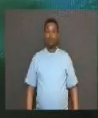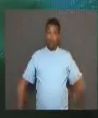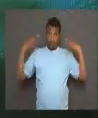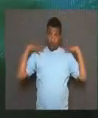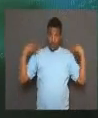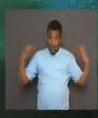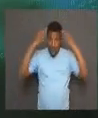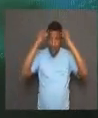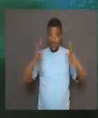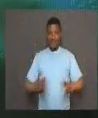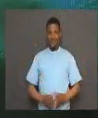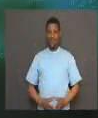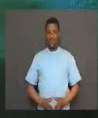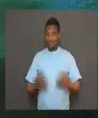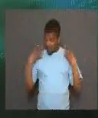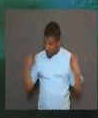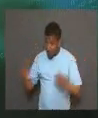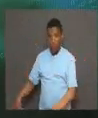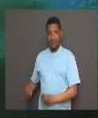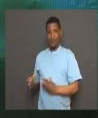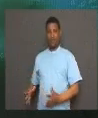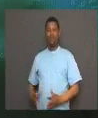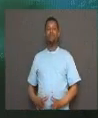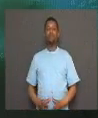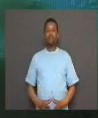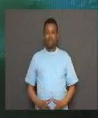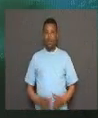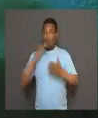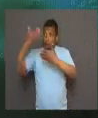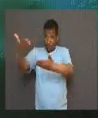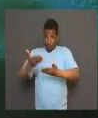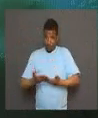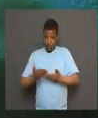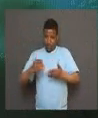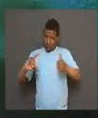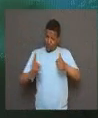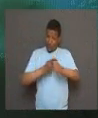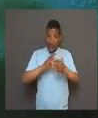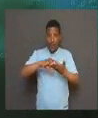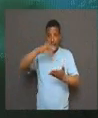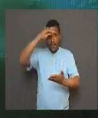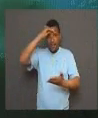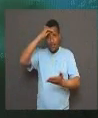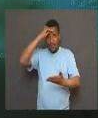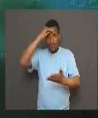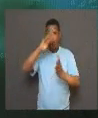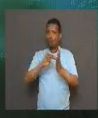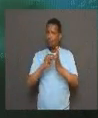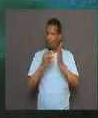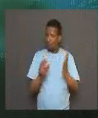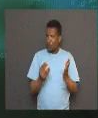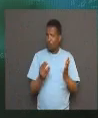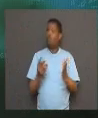Hello, teacher. Hello, students. Welcome to the first lesson in our unit